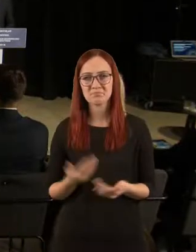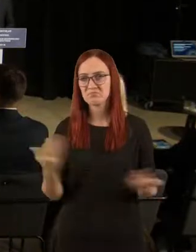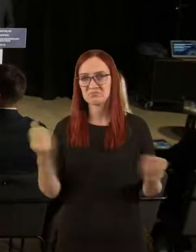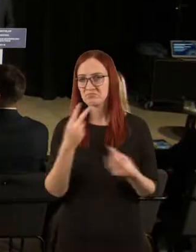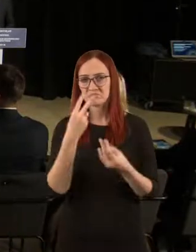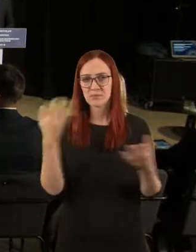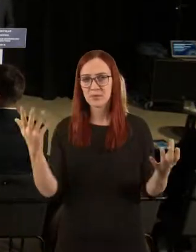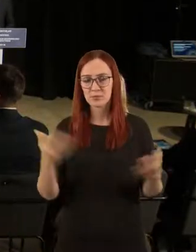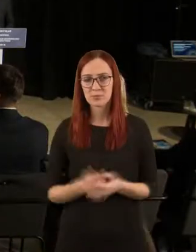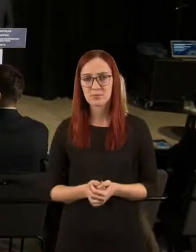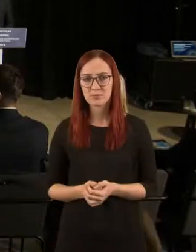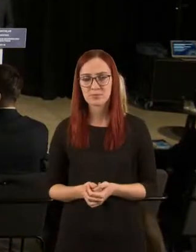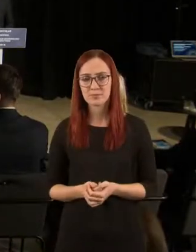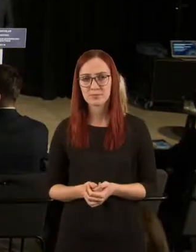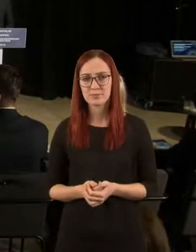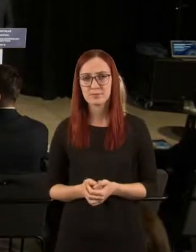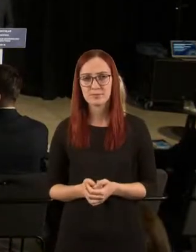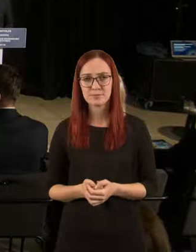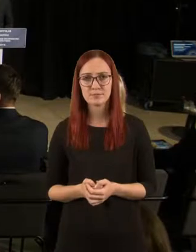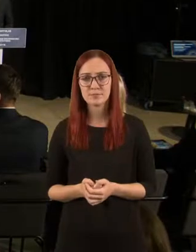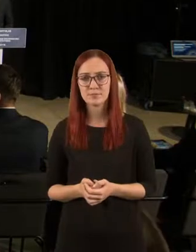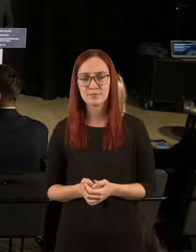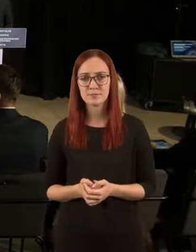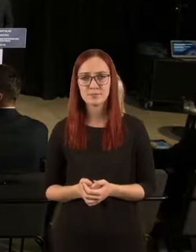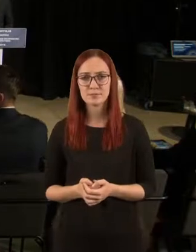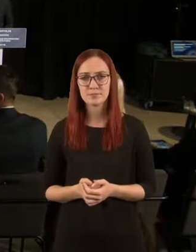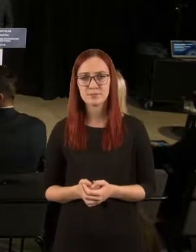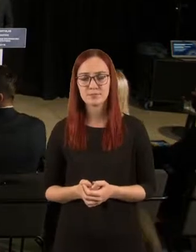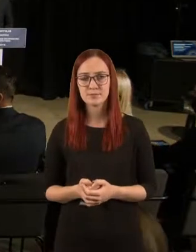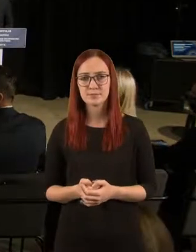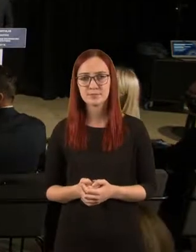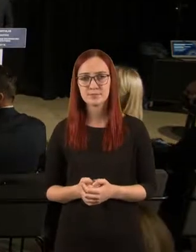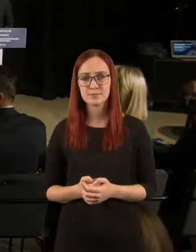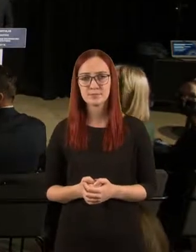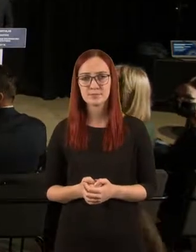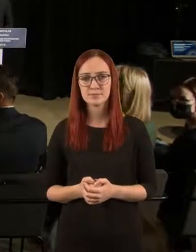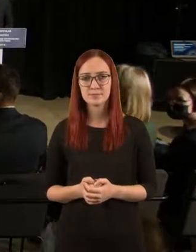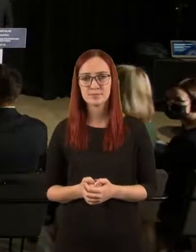questions? I don't see any.